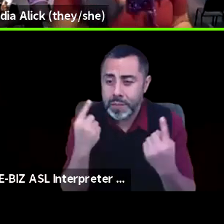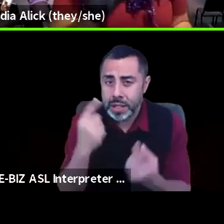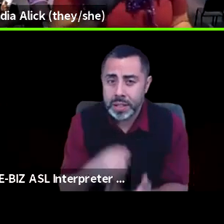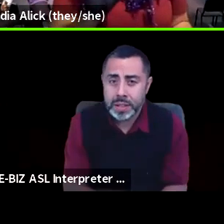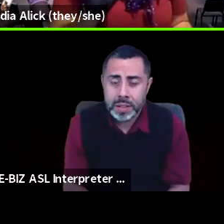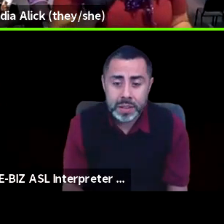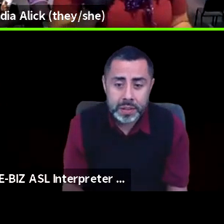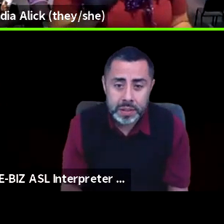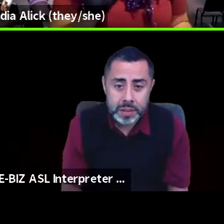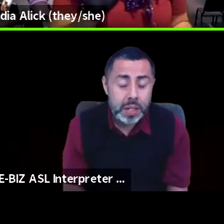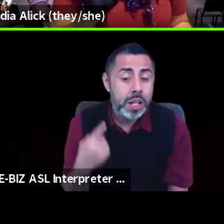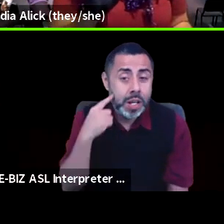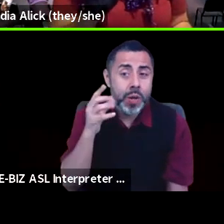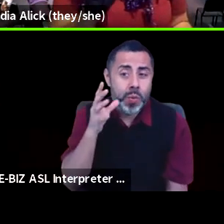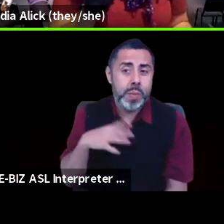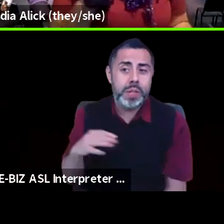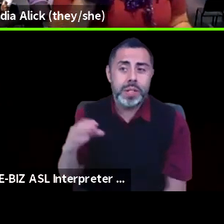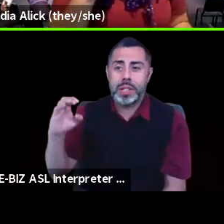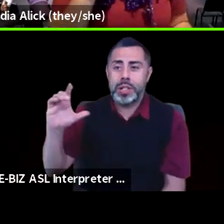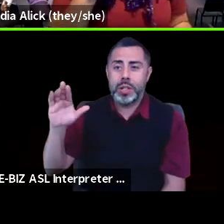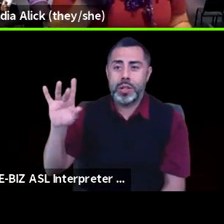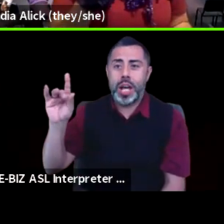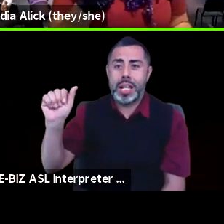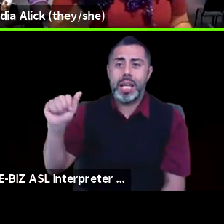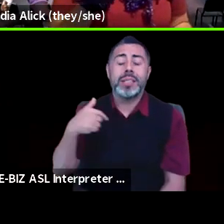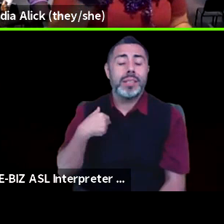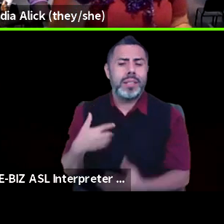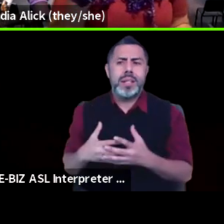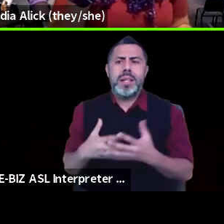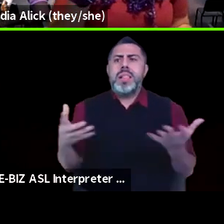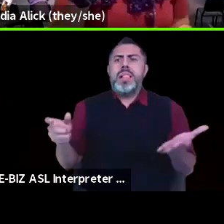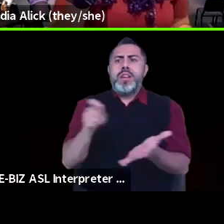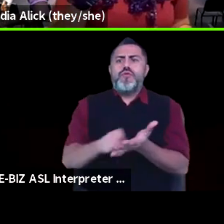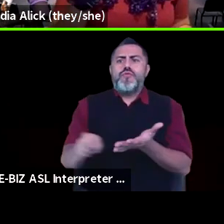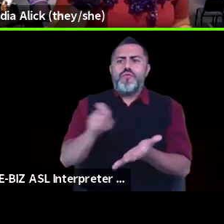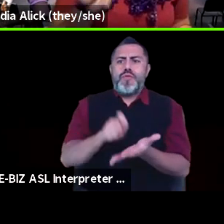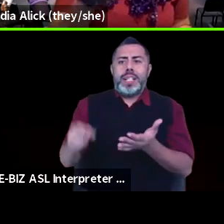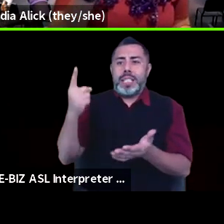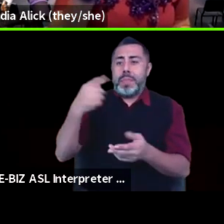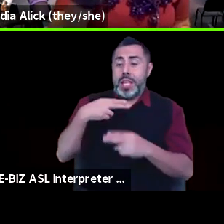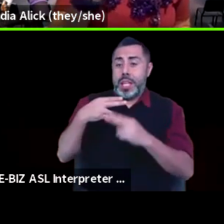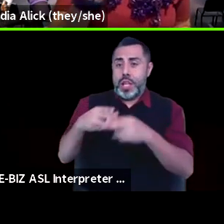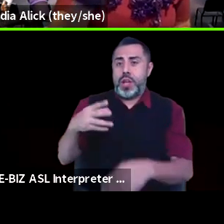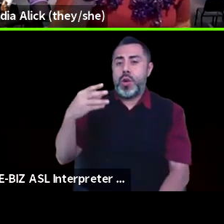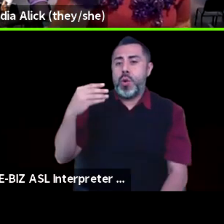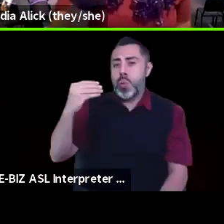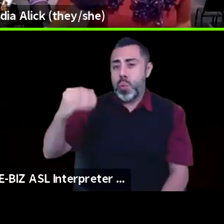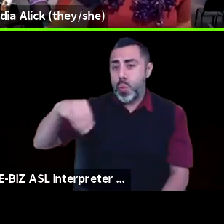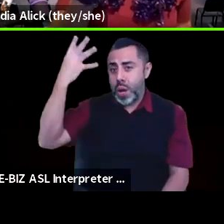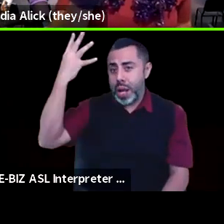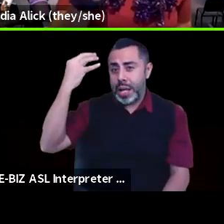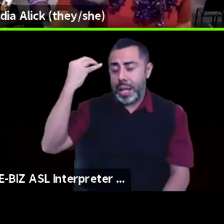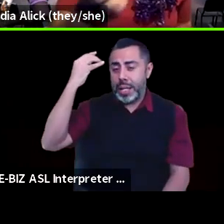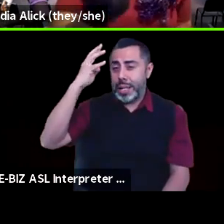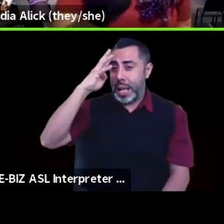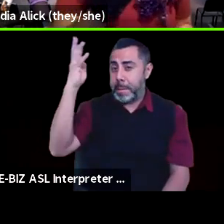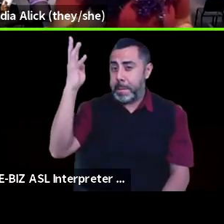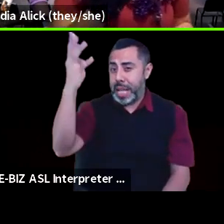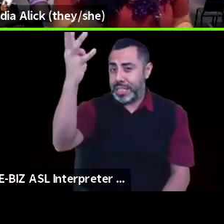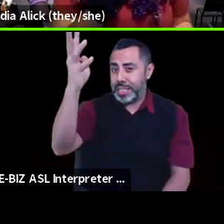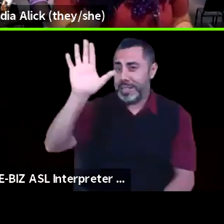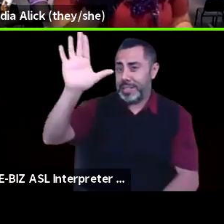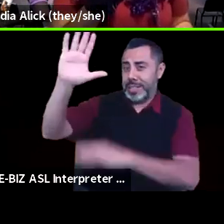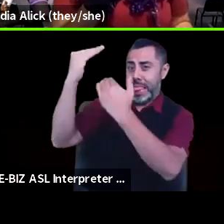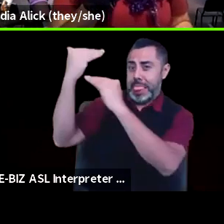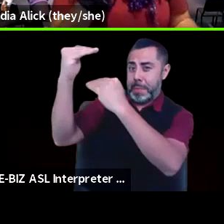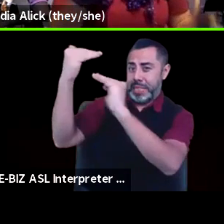I have been doing a lot of writing recently on what I call the white imagination and the limitations of the white imagination and the places in